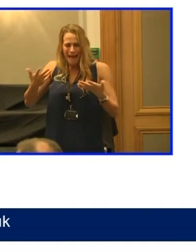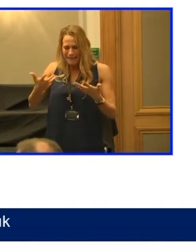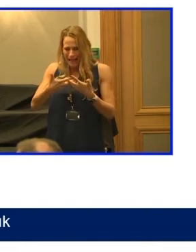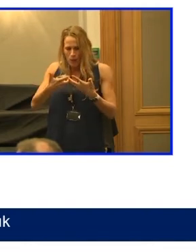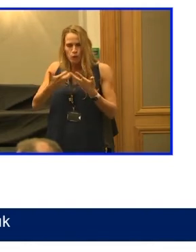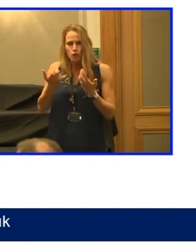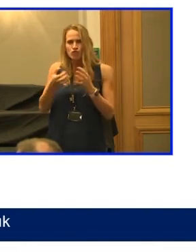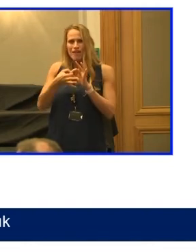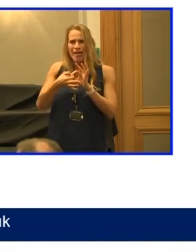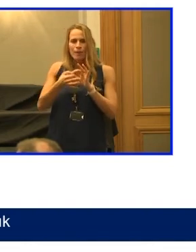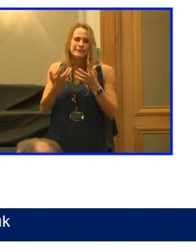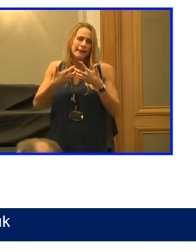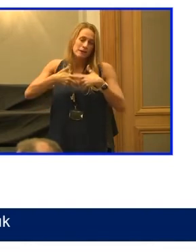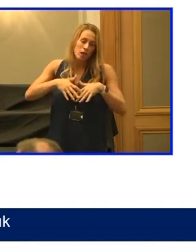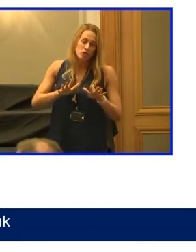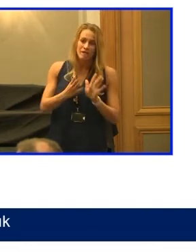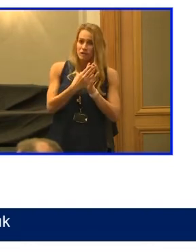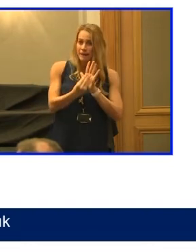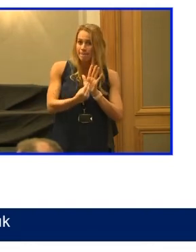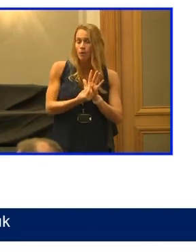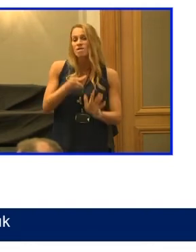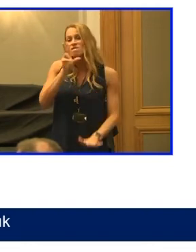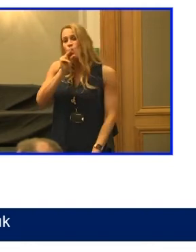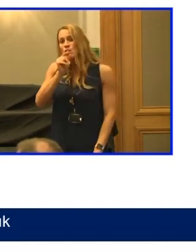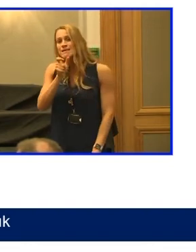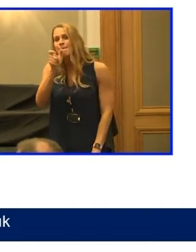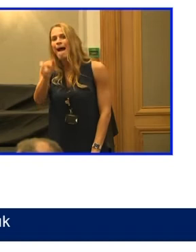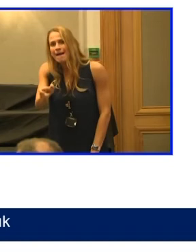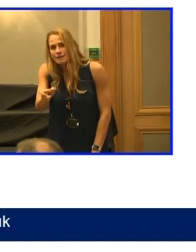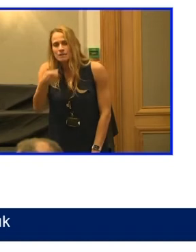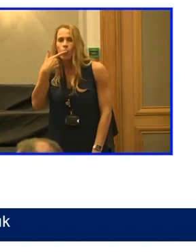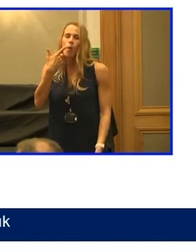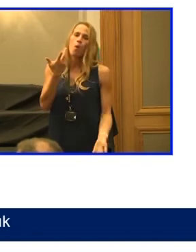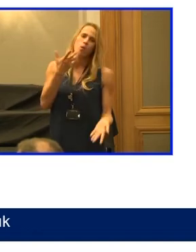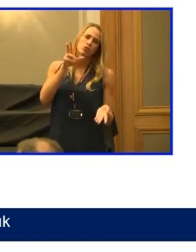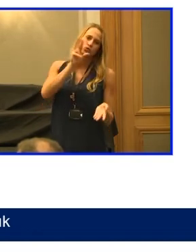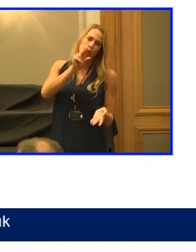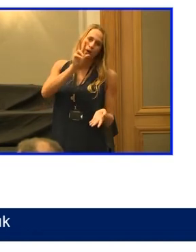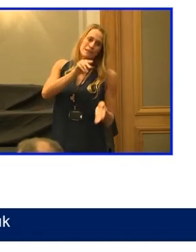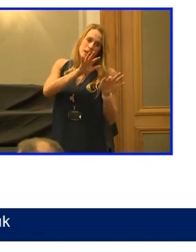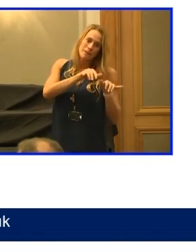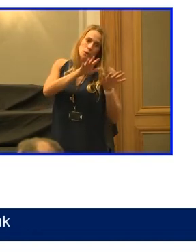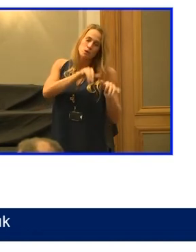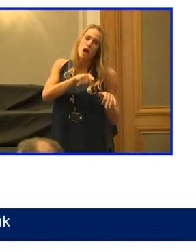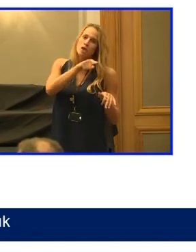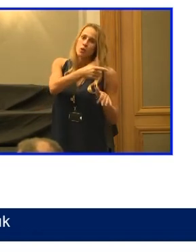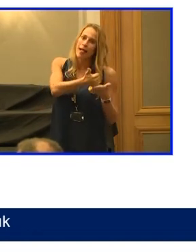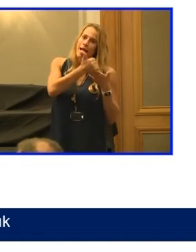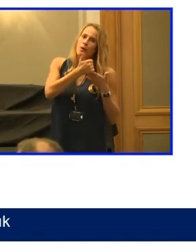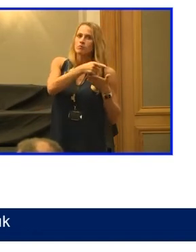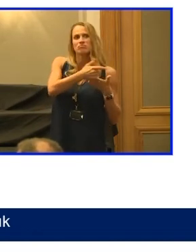with the technology? For instance, voice command and that kind of things, like talking to your computer and making it do things for you.